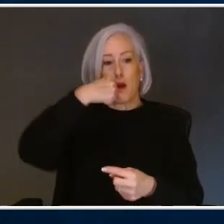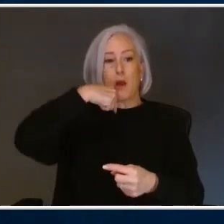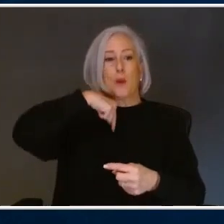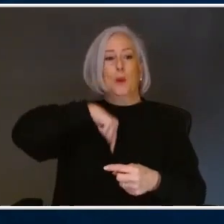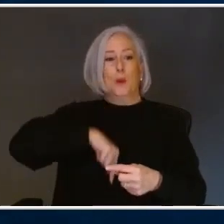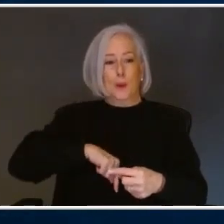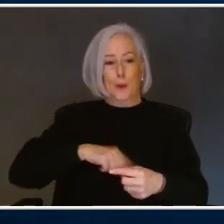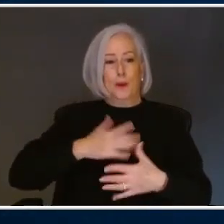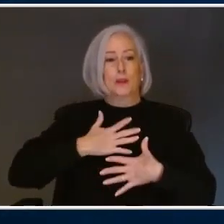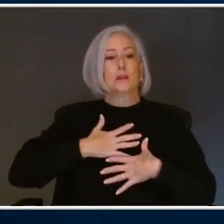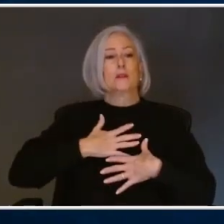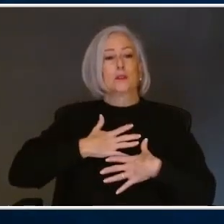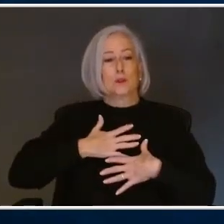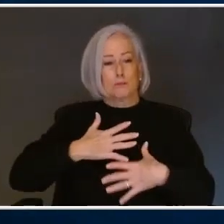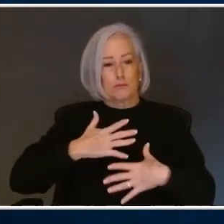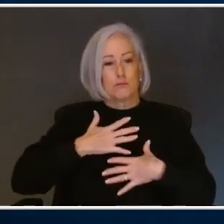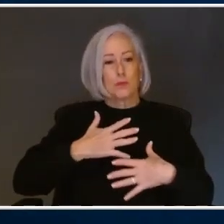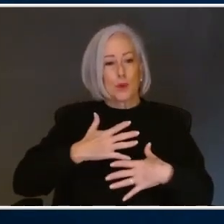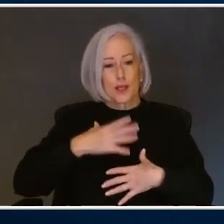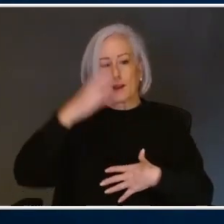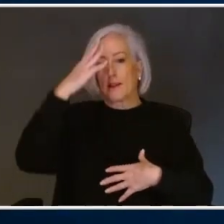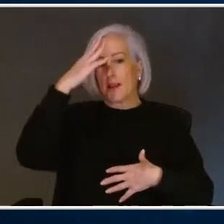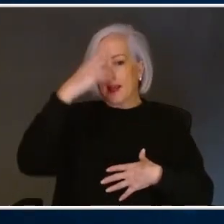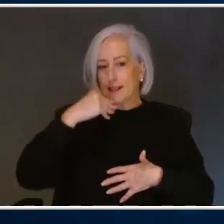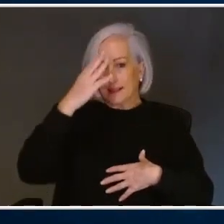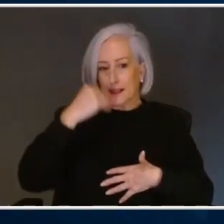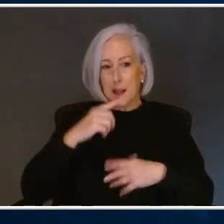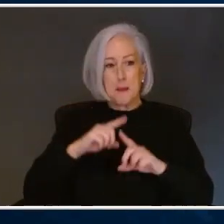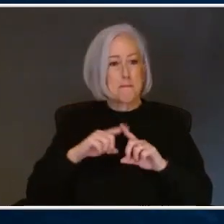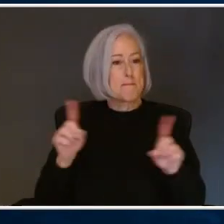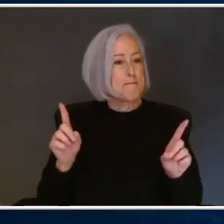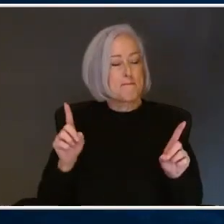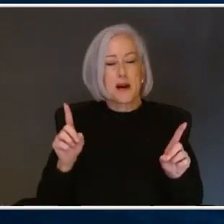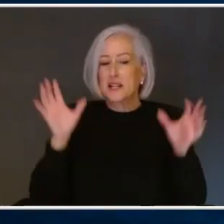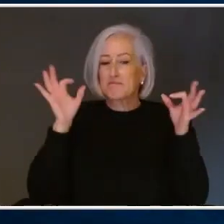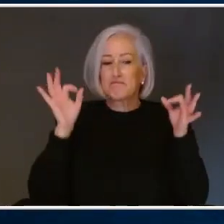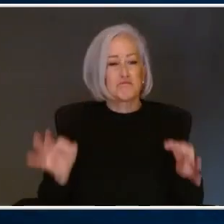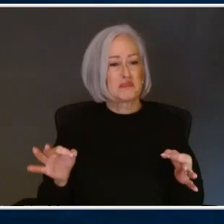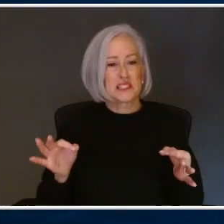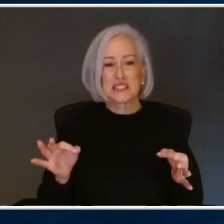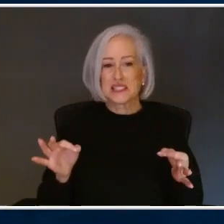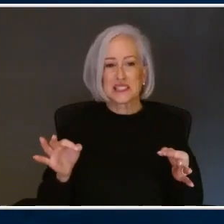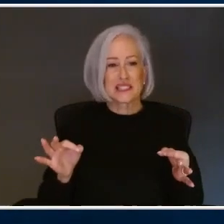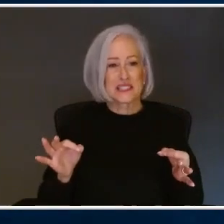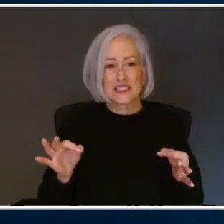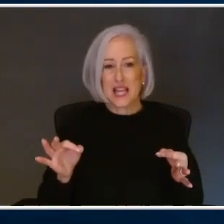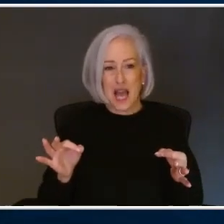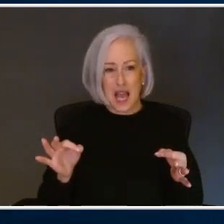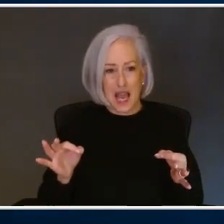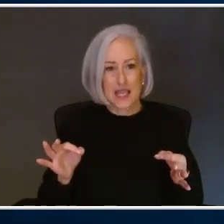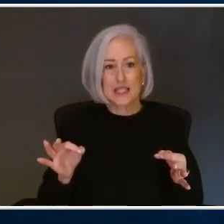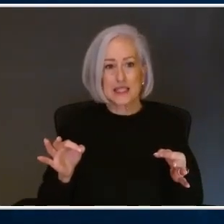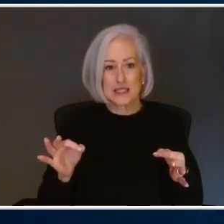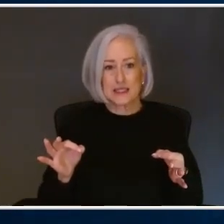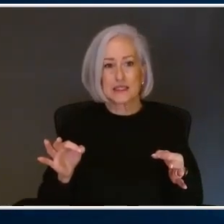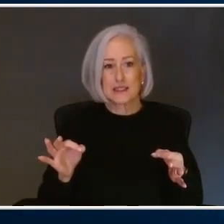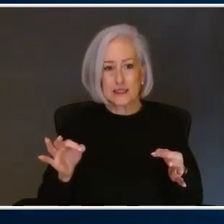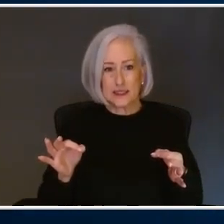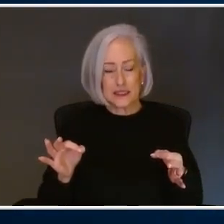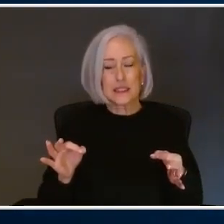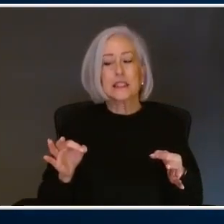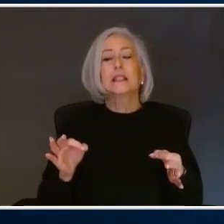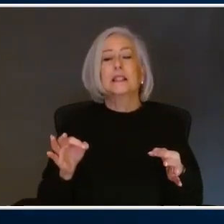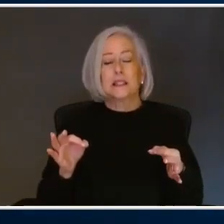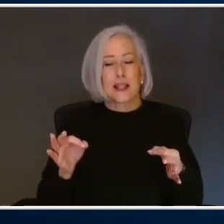projected here. But it turns out that the teams that would be able to place the breathing tube were extremely concerned that that